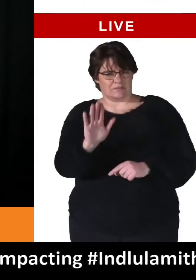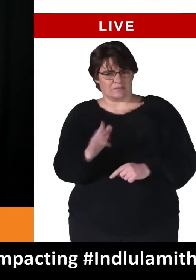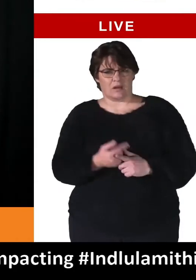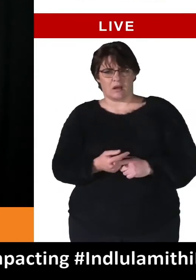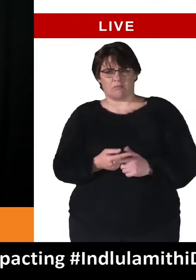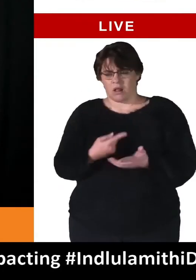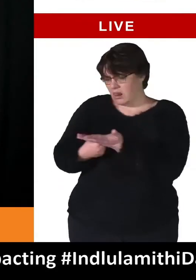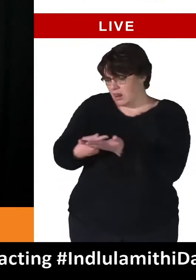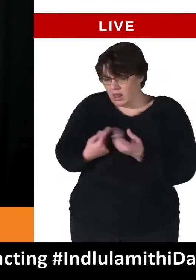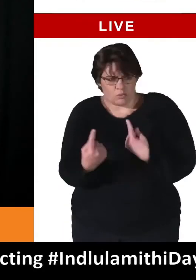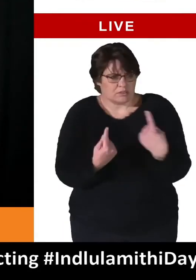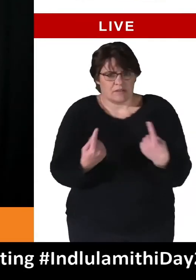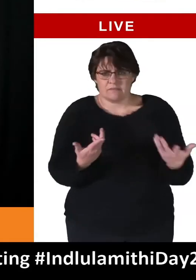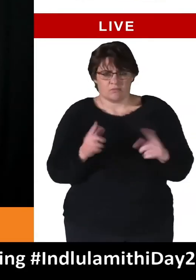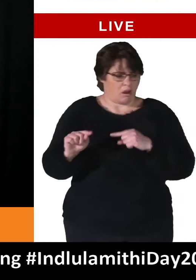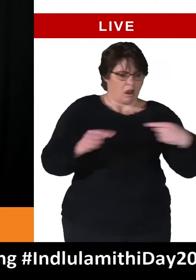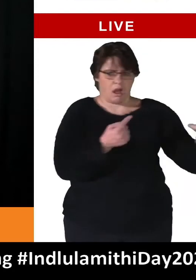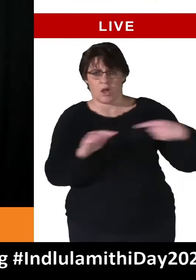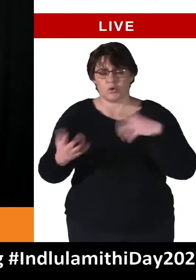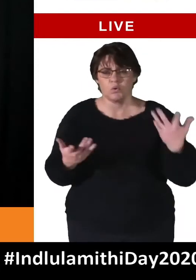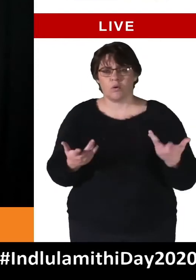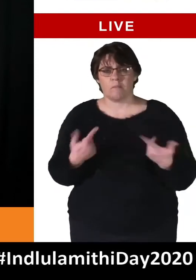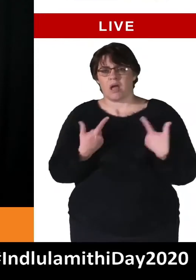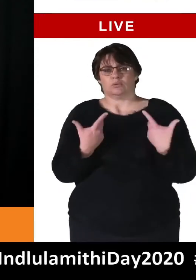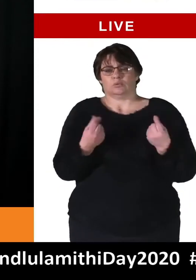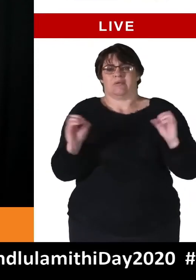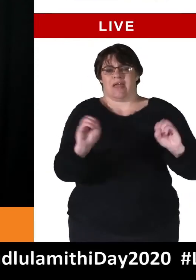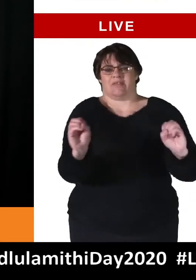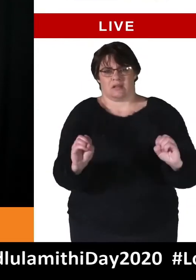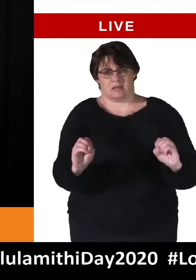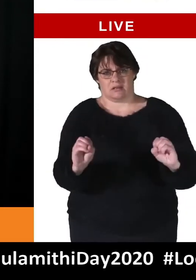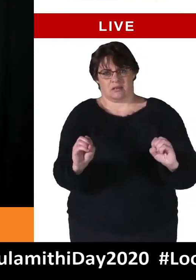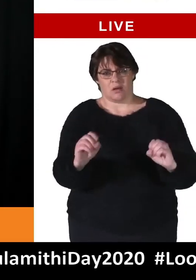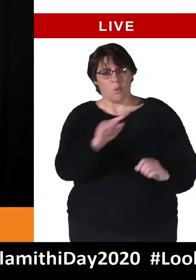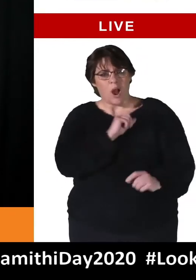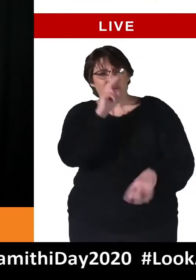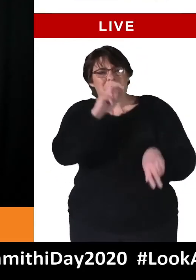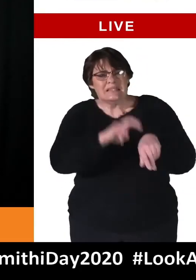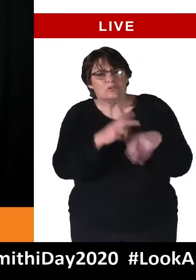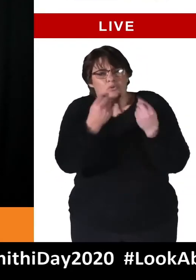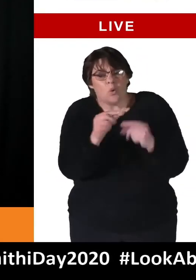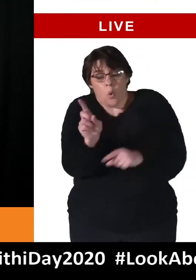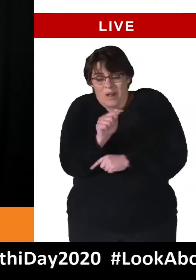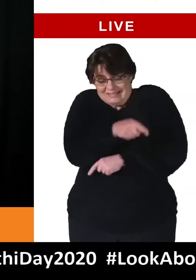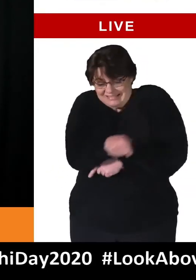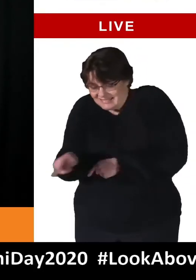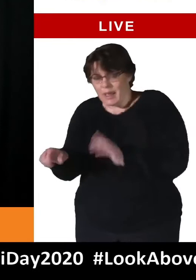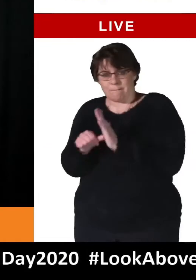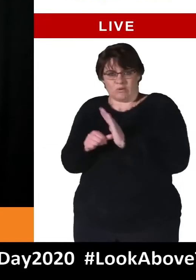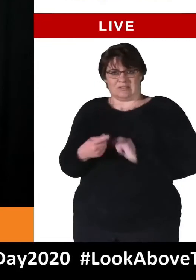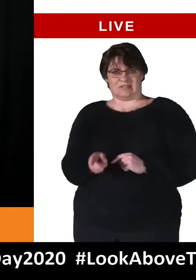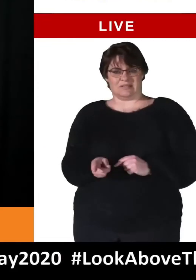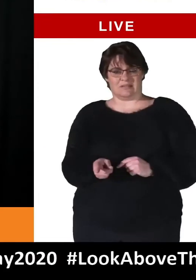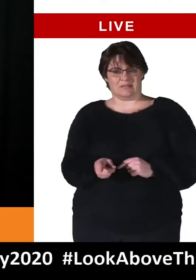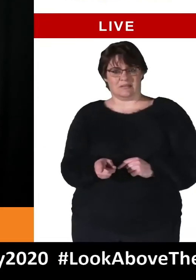talk amongst ourselves, to argue, and not to do that which is important for them. And that is to begin to talk